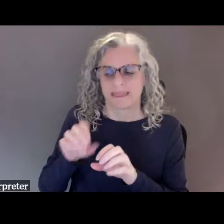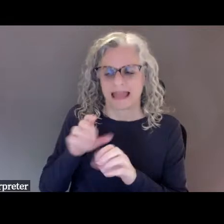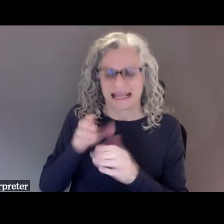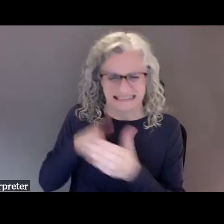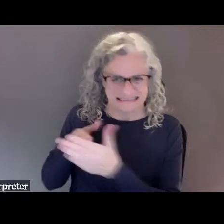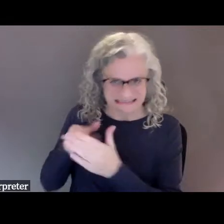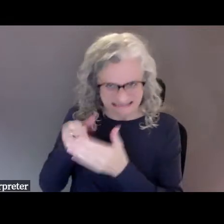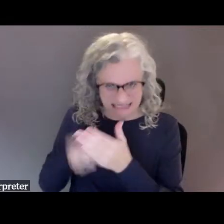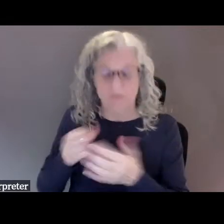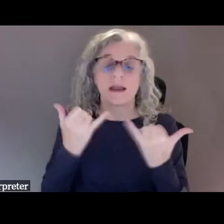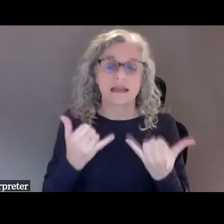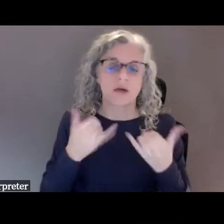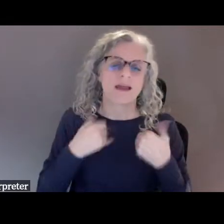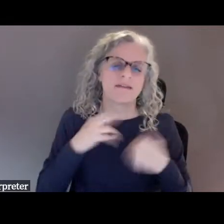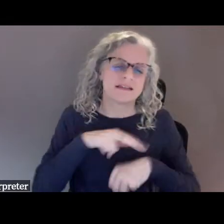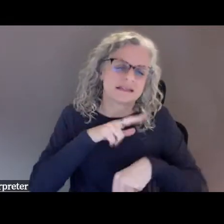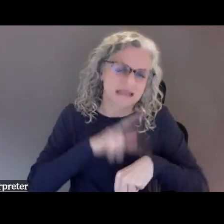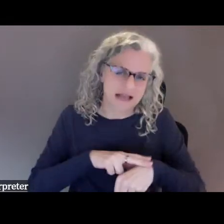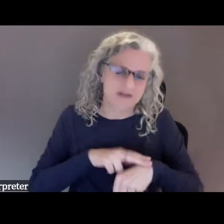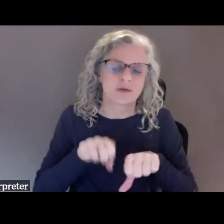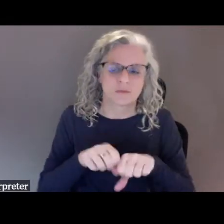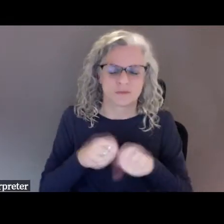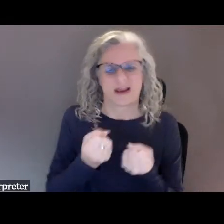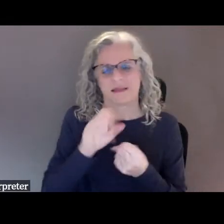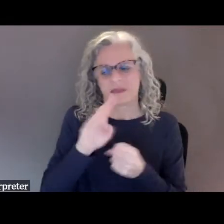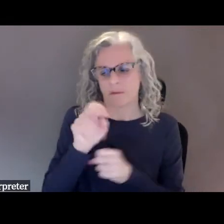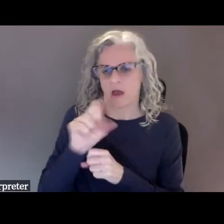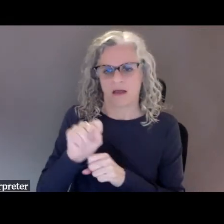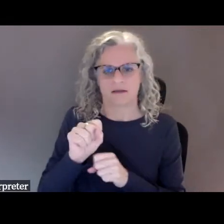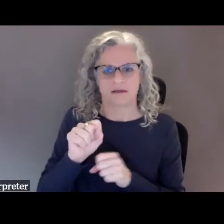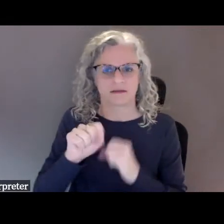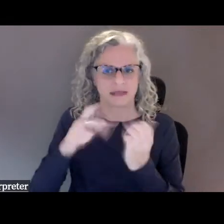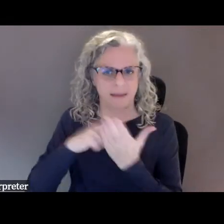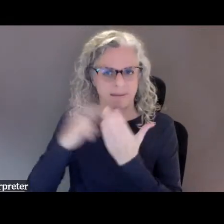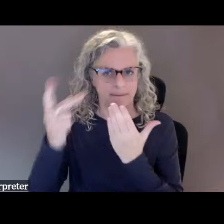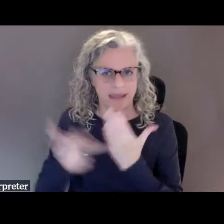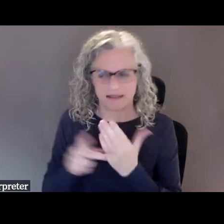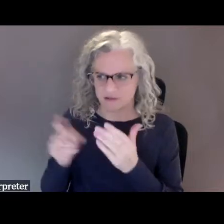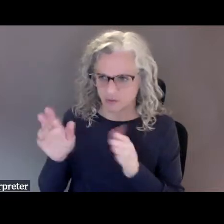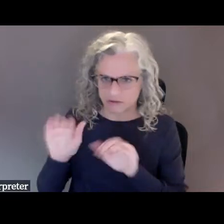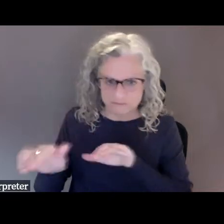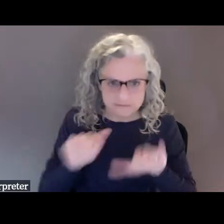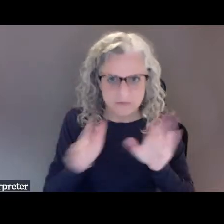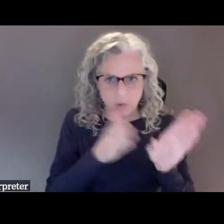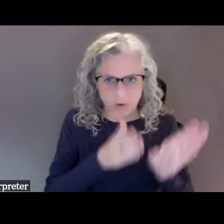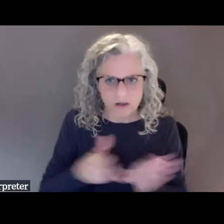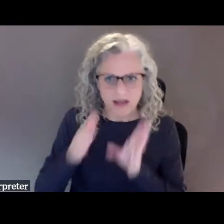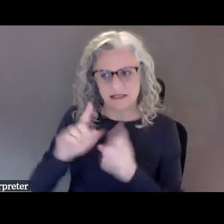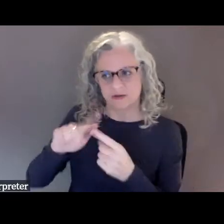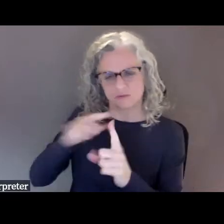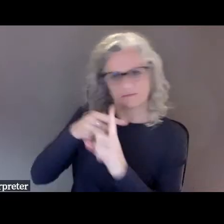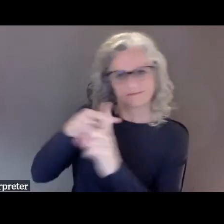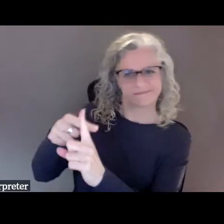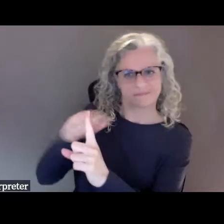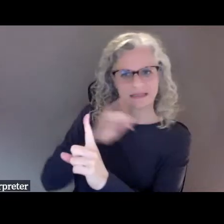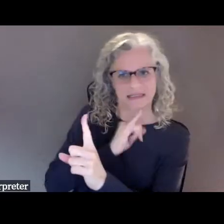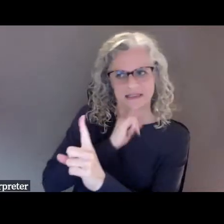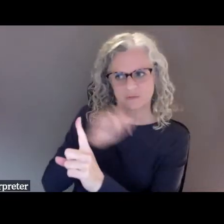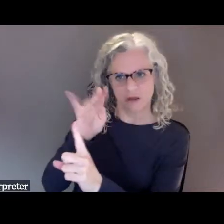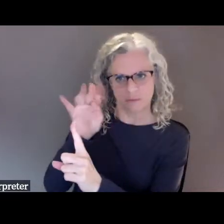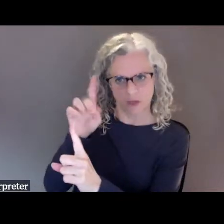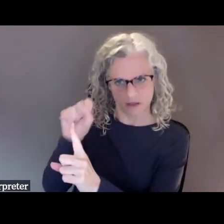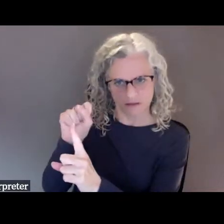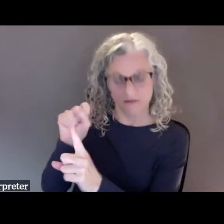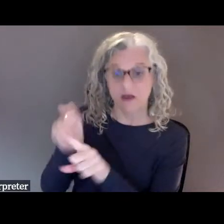the Bonds campaign, where we organize various grassroots campaigns across the country to target Israel bonds. And we also